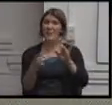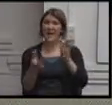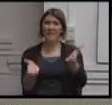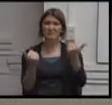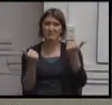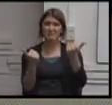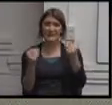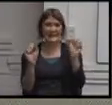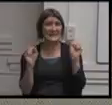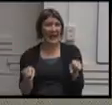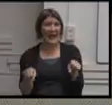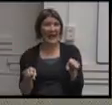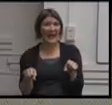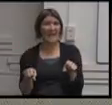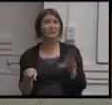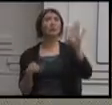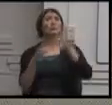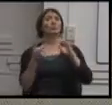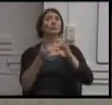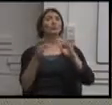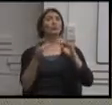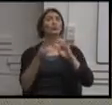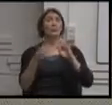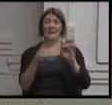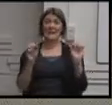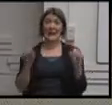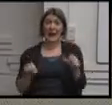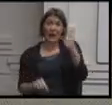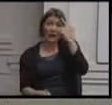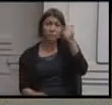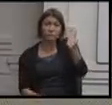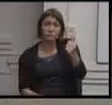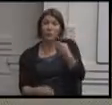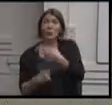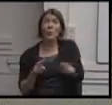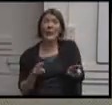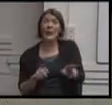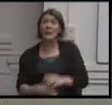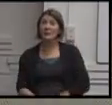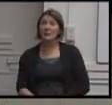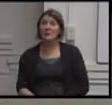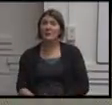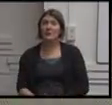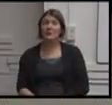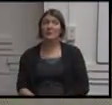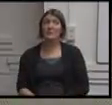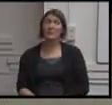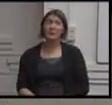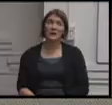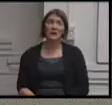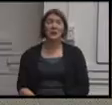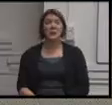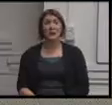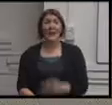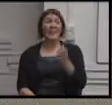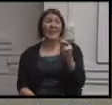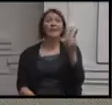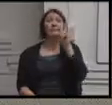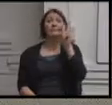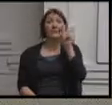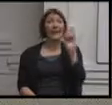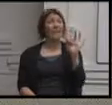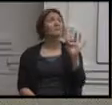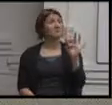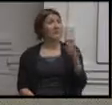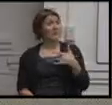public participation and give a quick spiel on it. and then see if